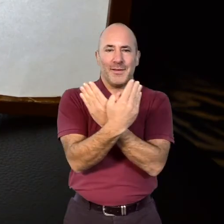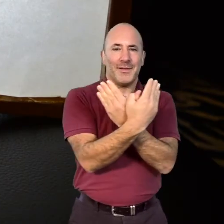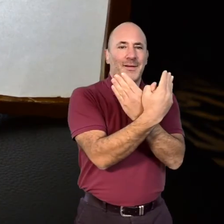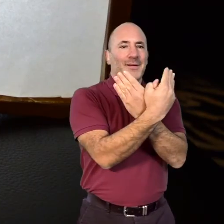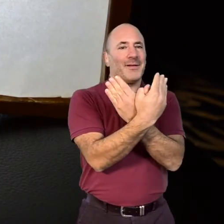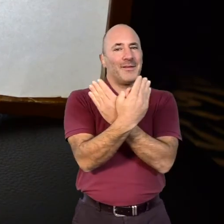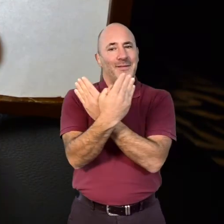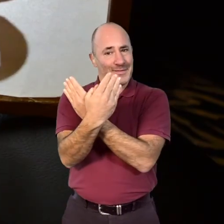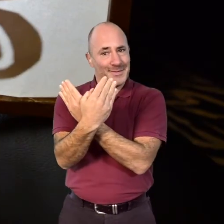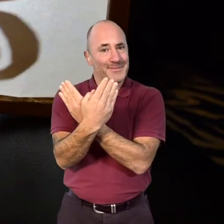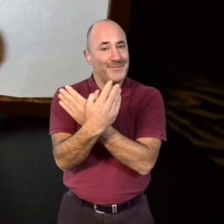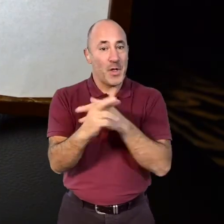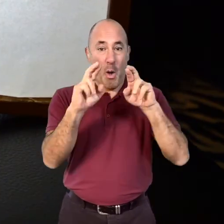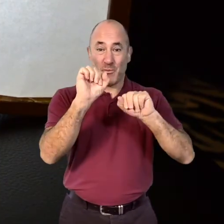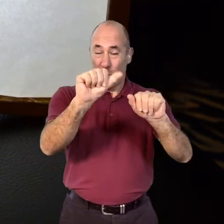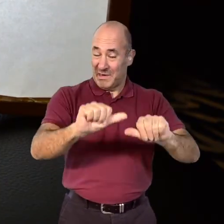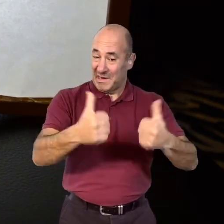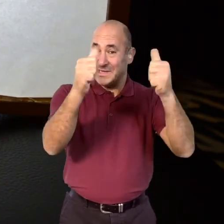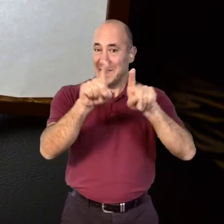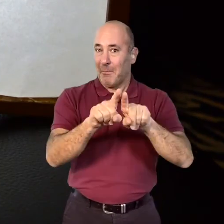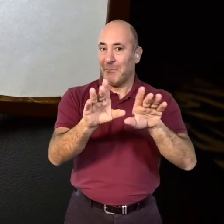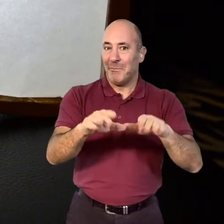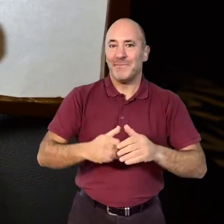paper. I hope yours is good as well.